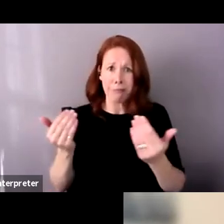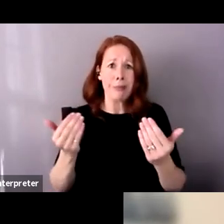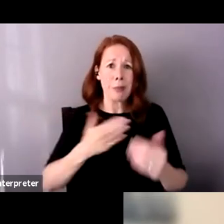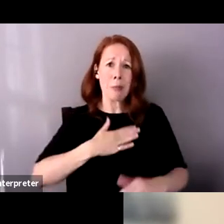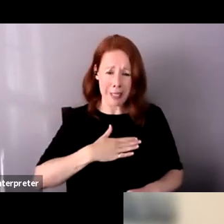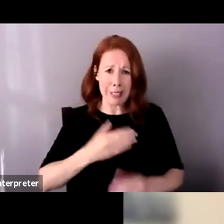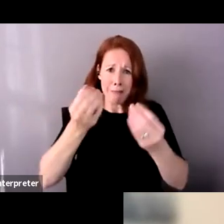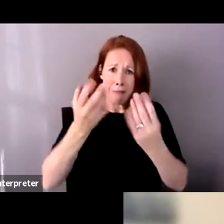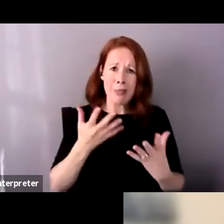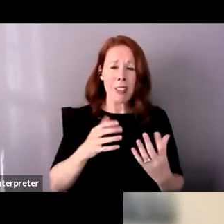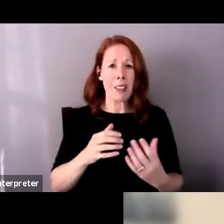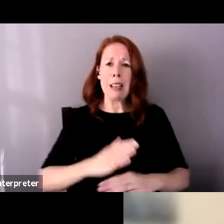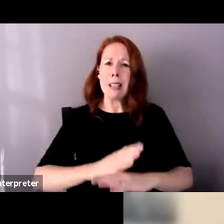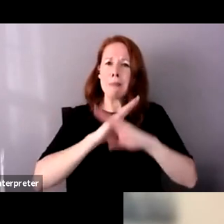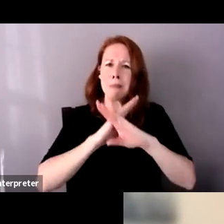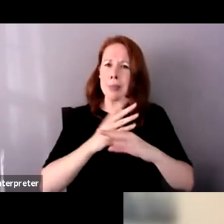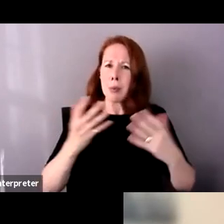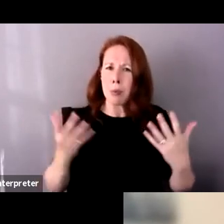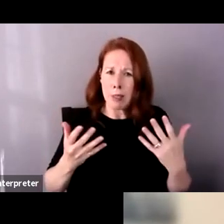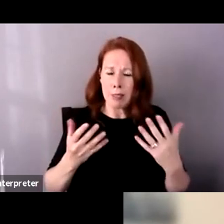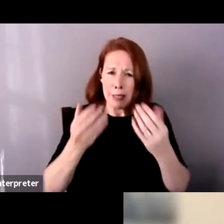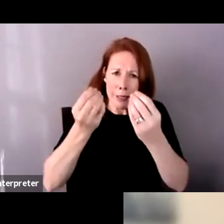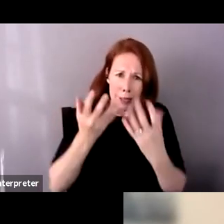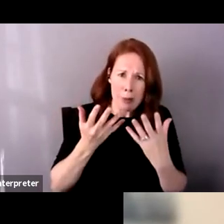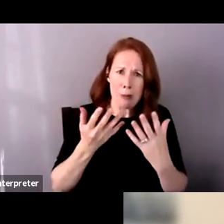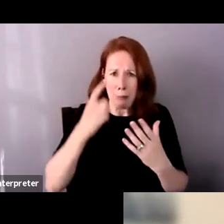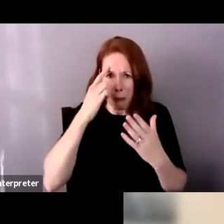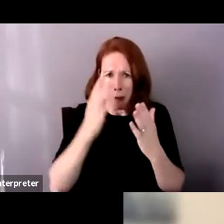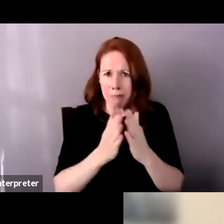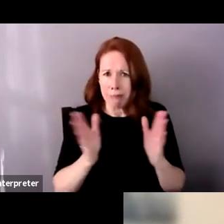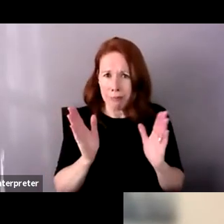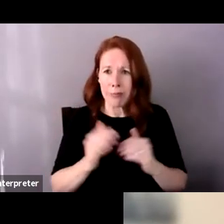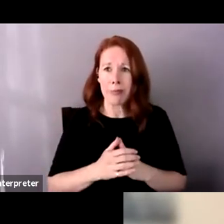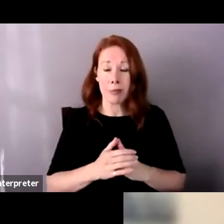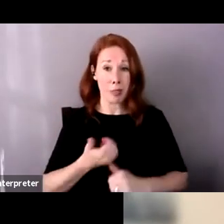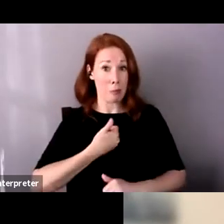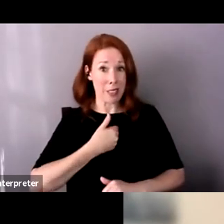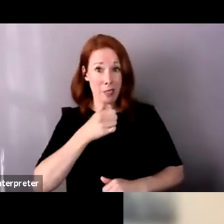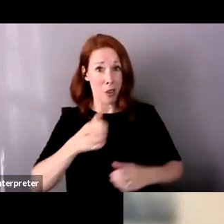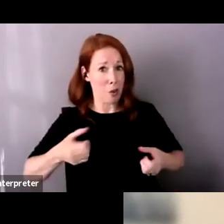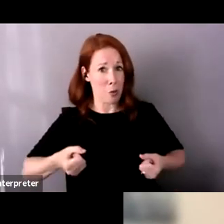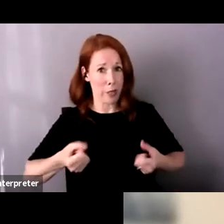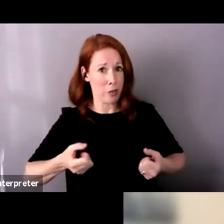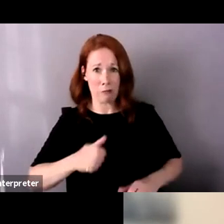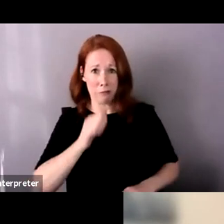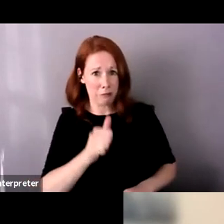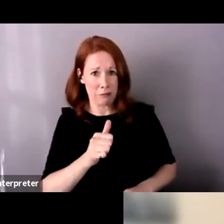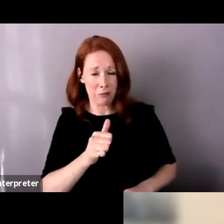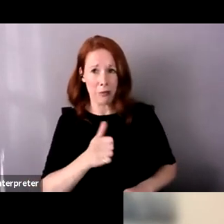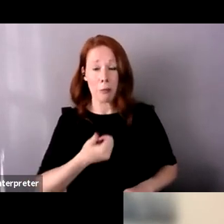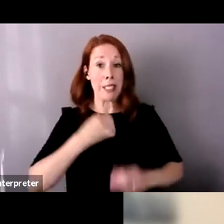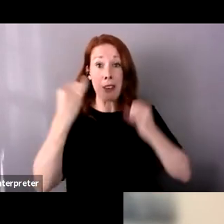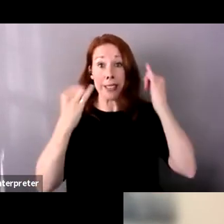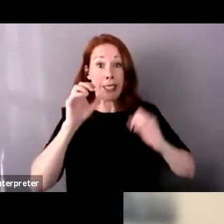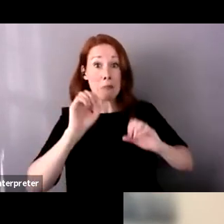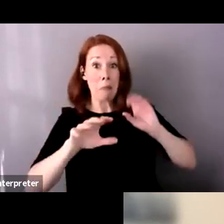specifically and to get that feedback. We can, you know, somebody who doesn't use a chair, I can, you know, throw out